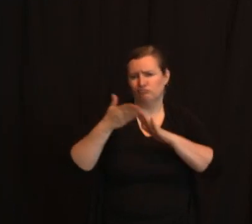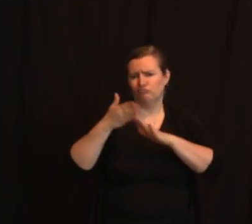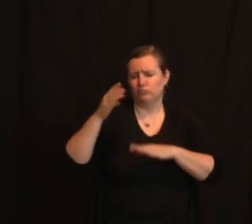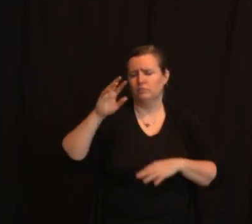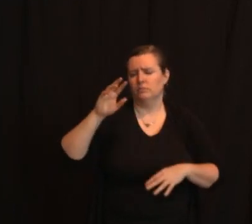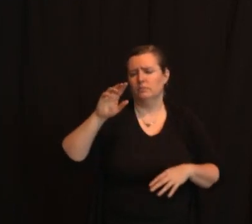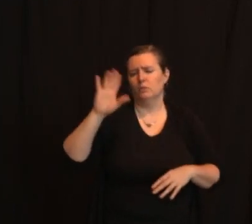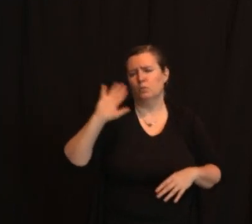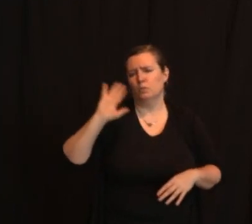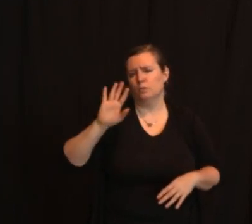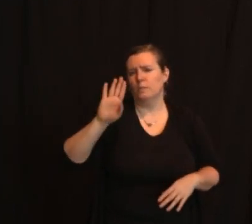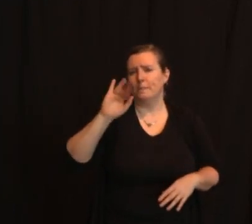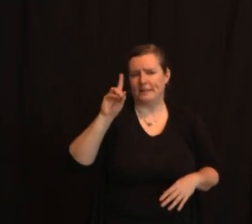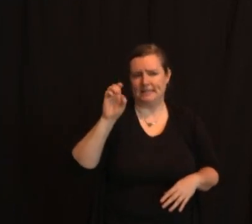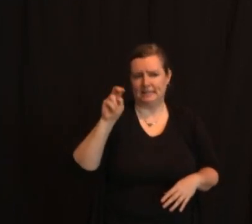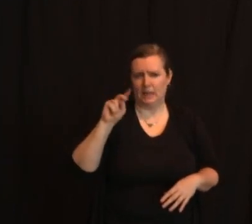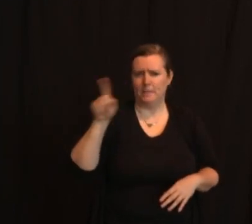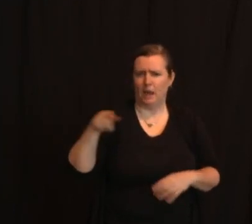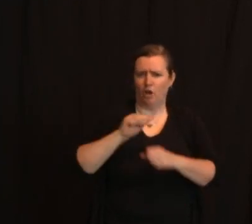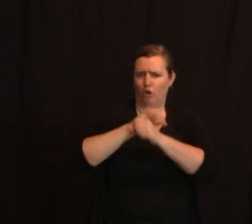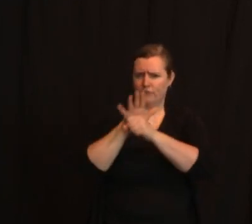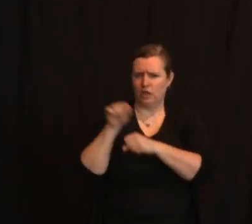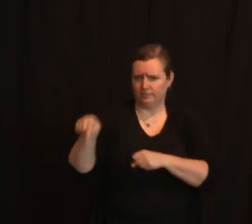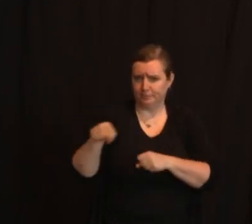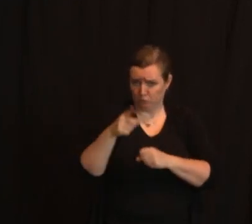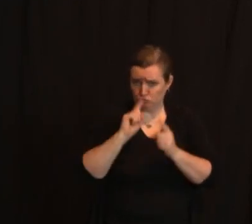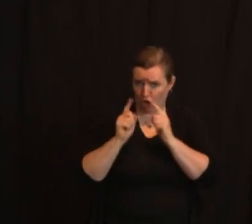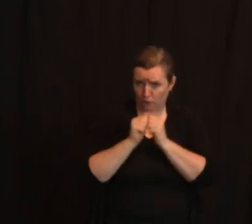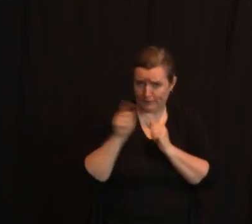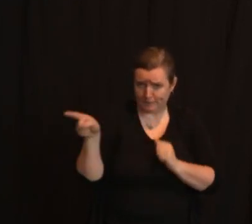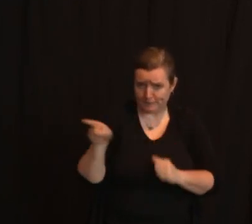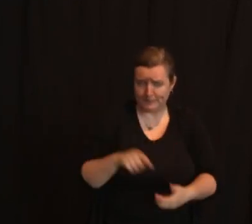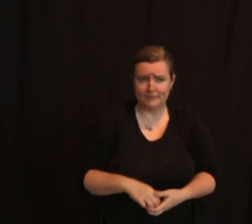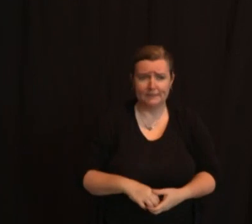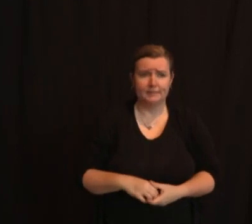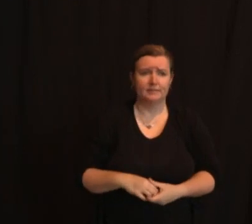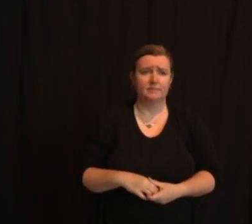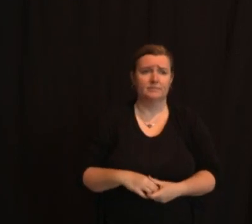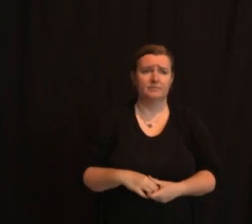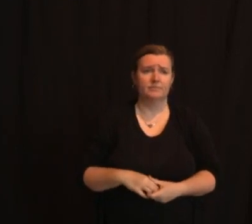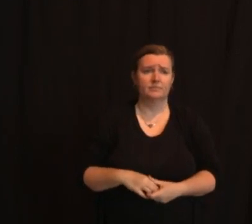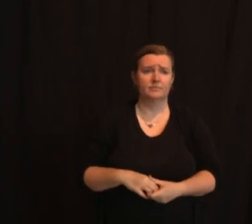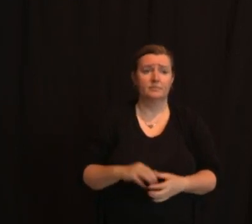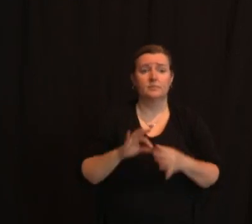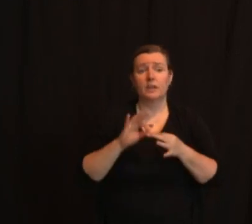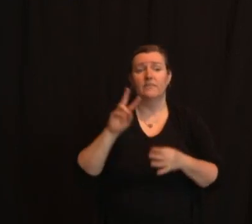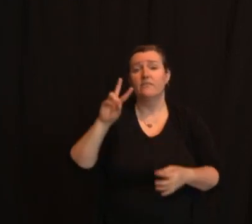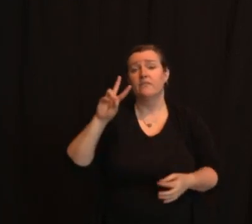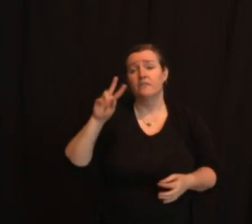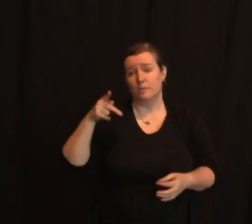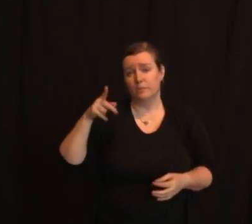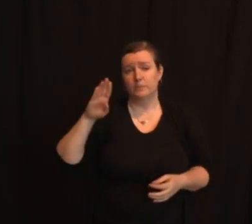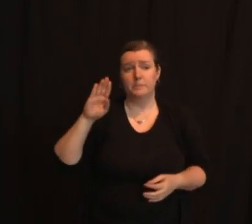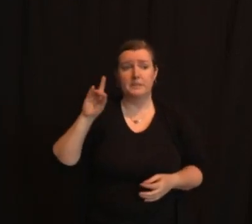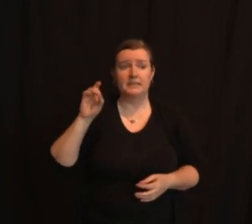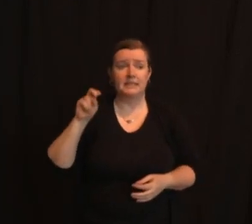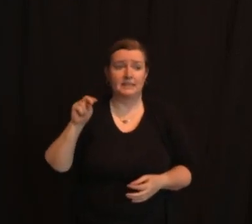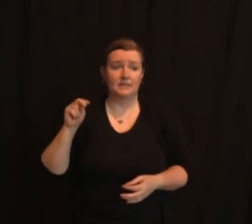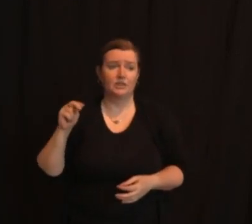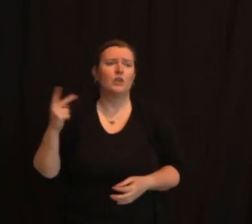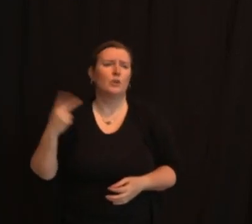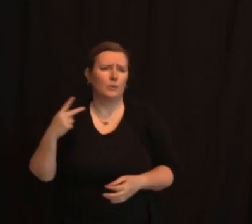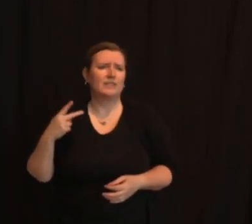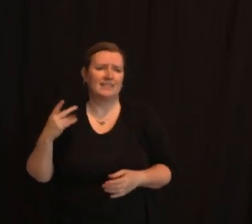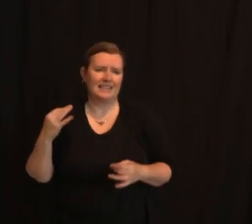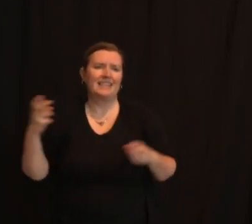regarding the crisis, clearly? Yeah. On Vice President Biden, we were intended to have gotten together on a call, I